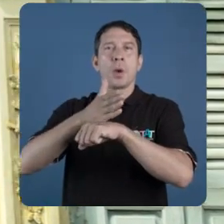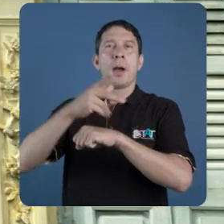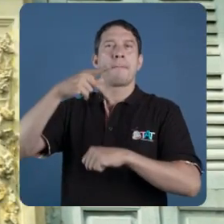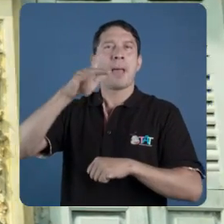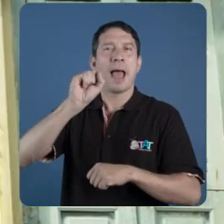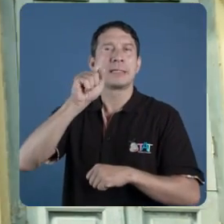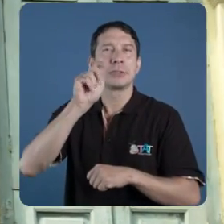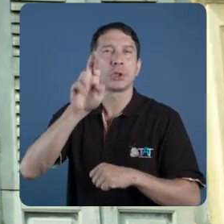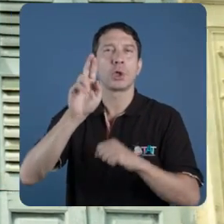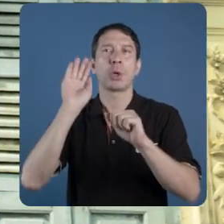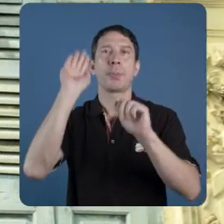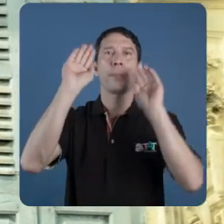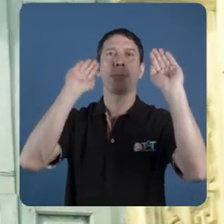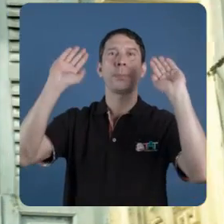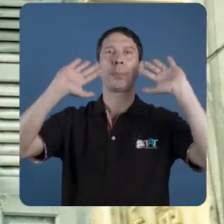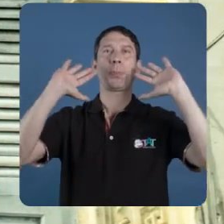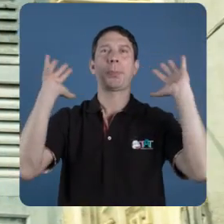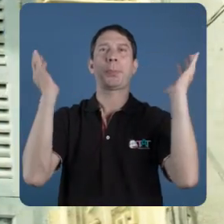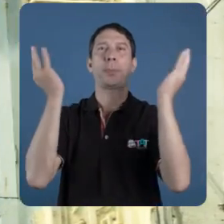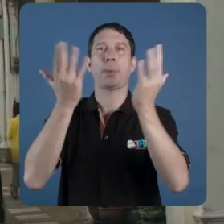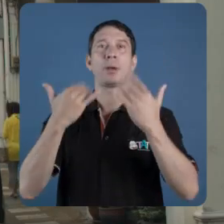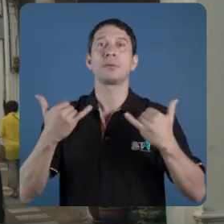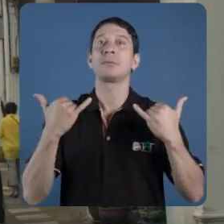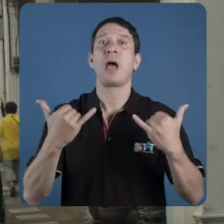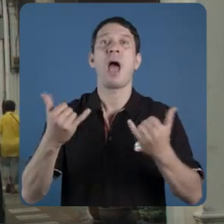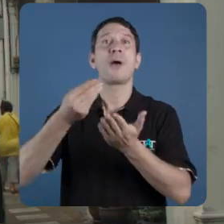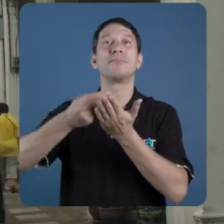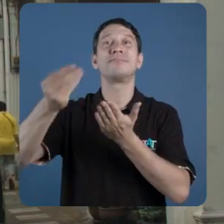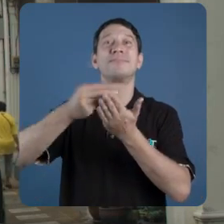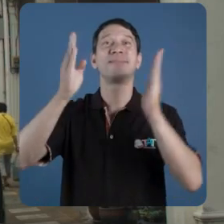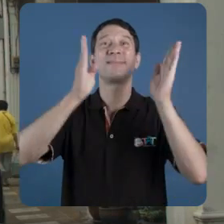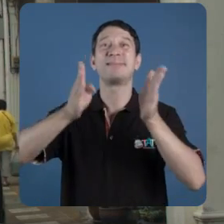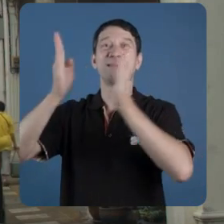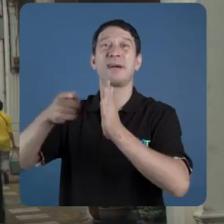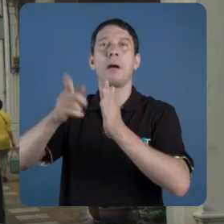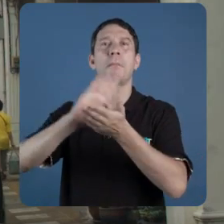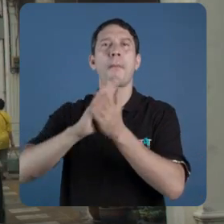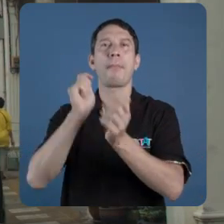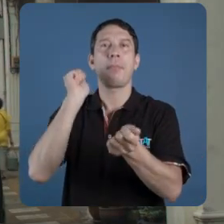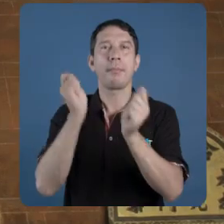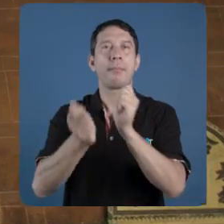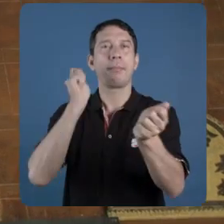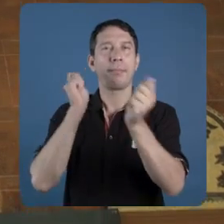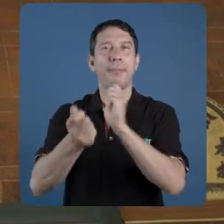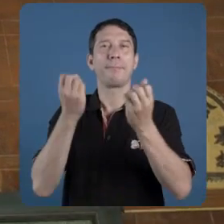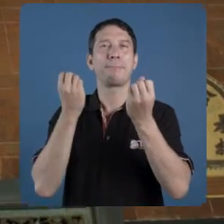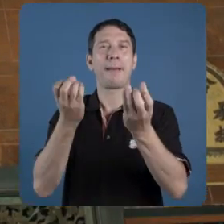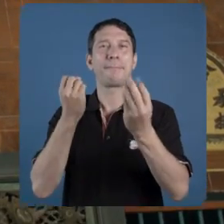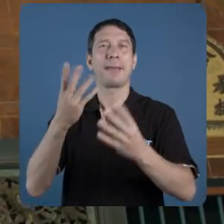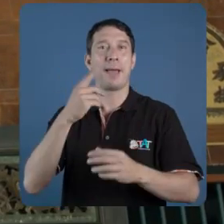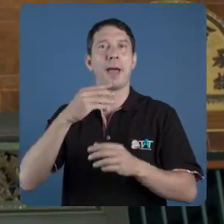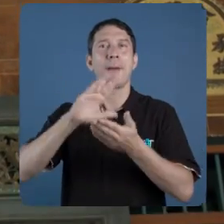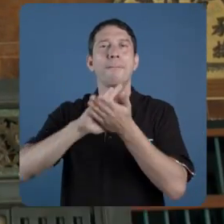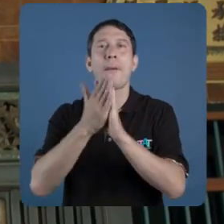Effusive stucco work surround the plaster around the windows. Nowadays, shophouses are adaptively reused, conserved,